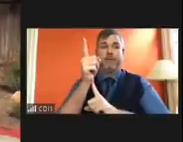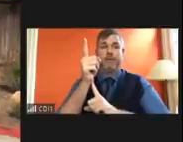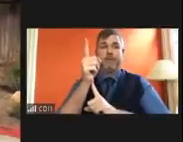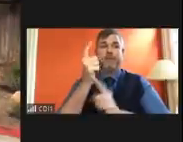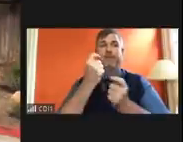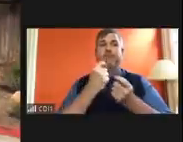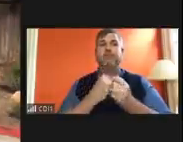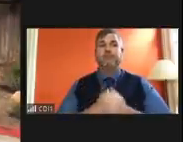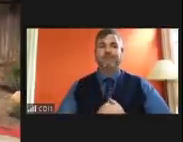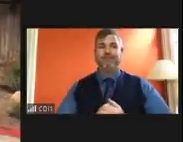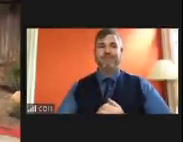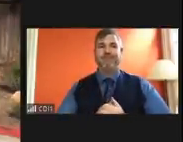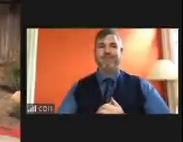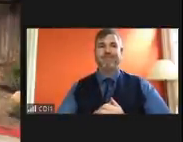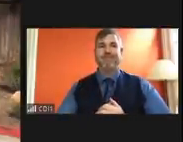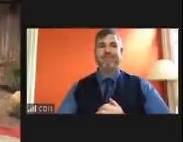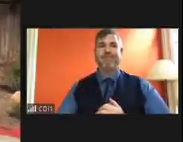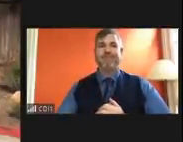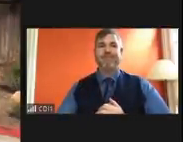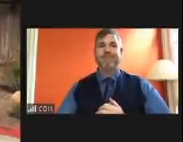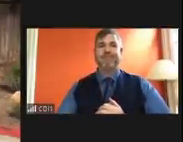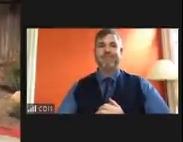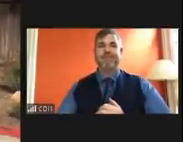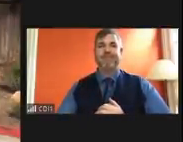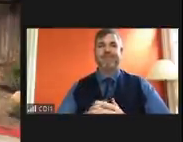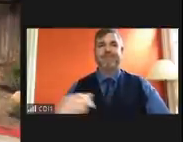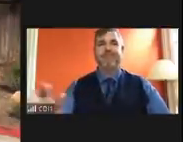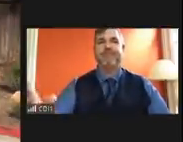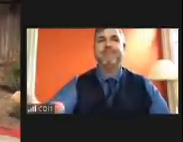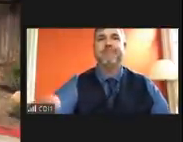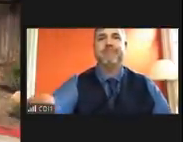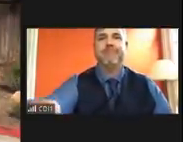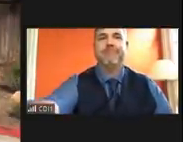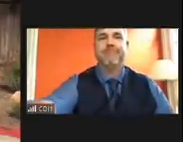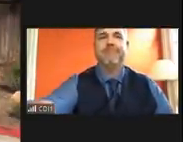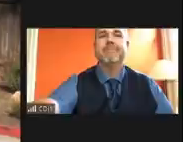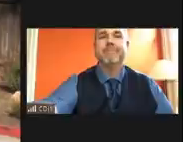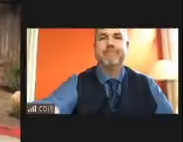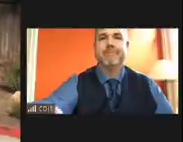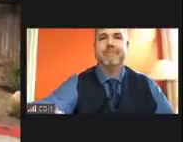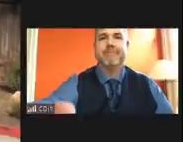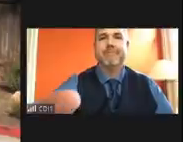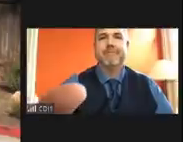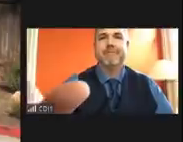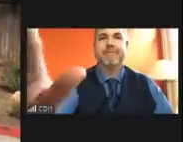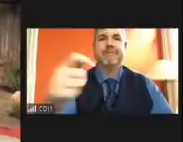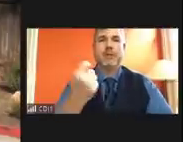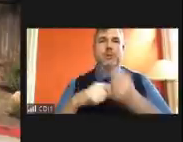Sorry, we're doing a quick technical swap for our sign language interpreters.